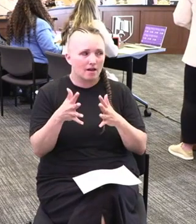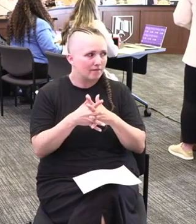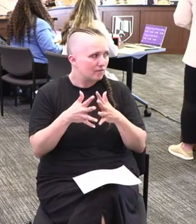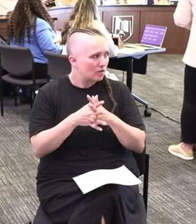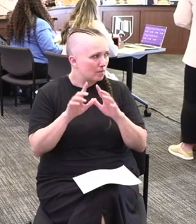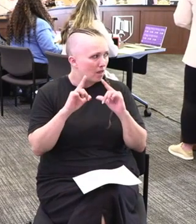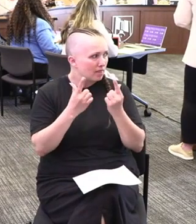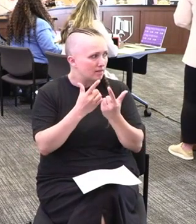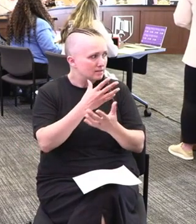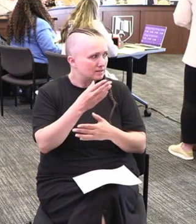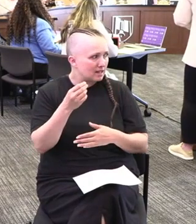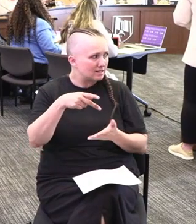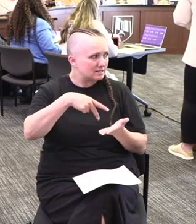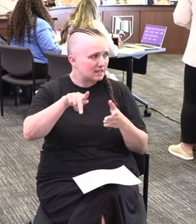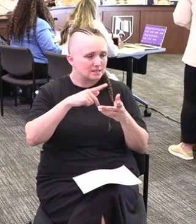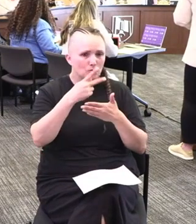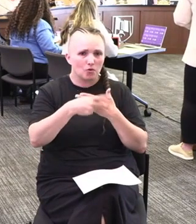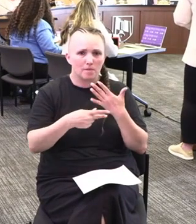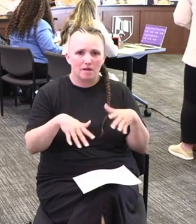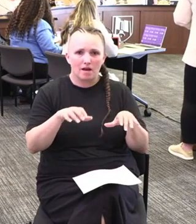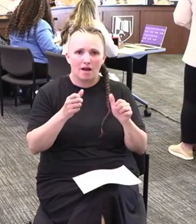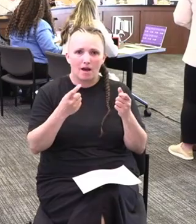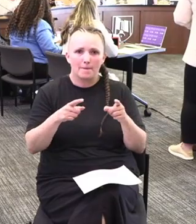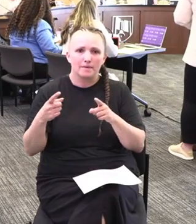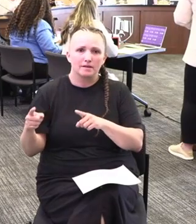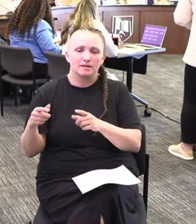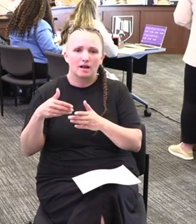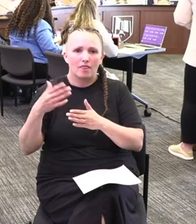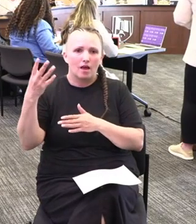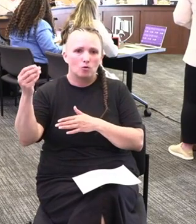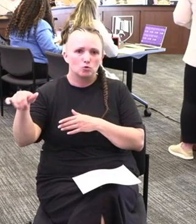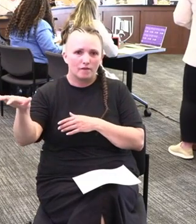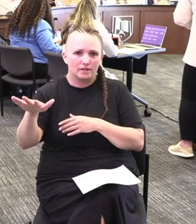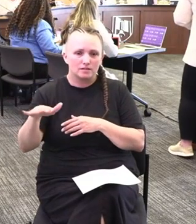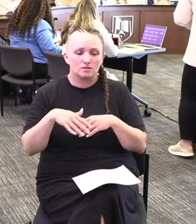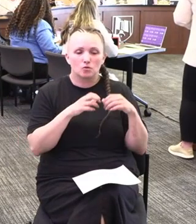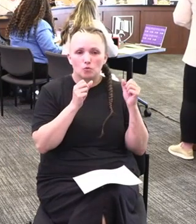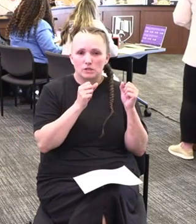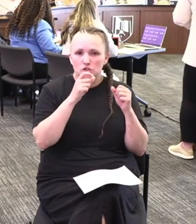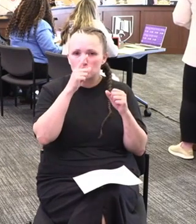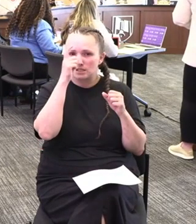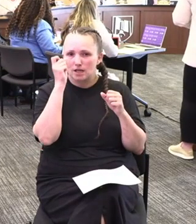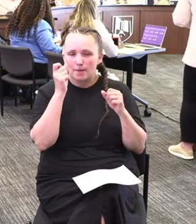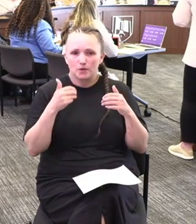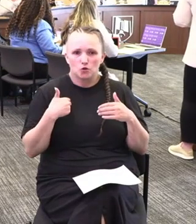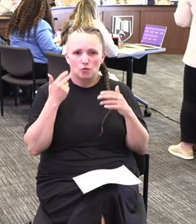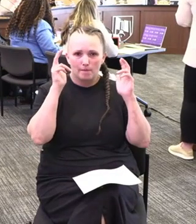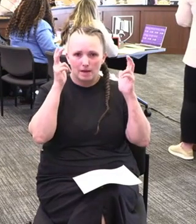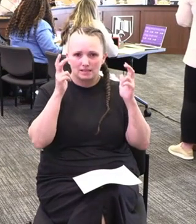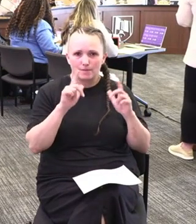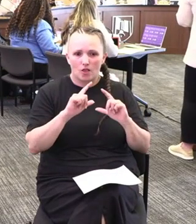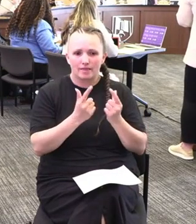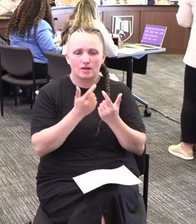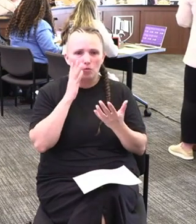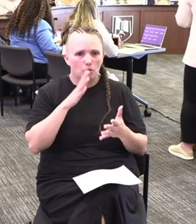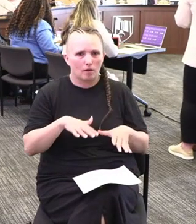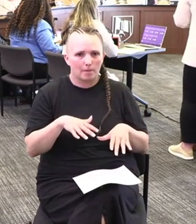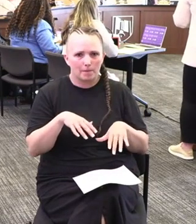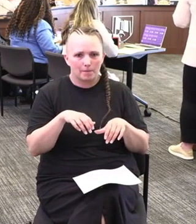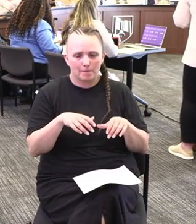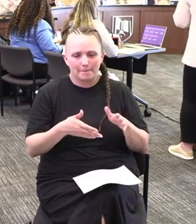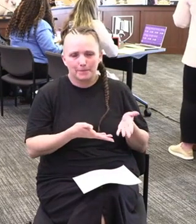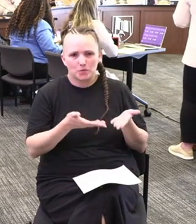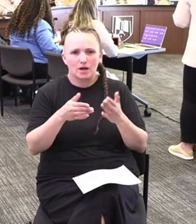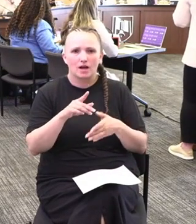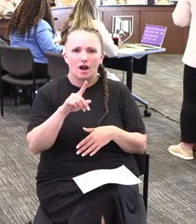programs that take place on the outdoor fields. Our winter and summer youth basketball league brings hundreds of kindergarten through 8th grade students